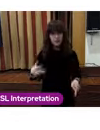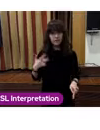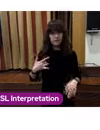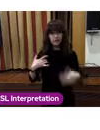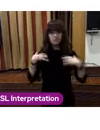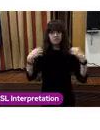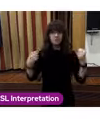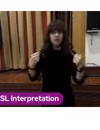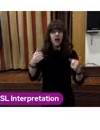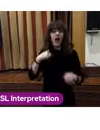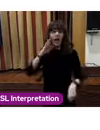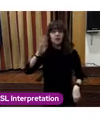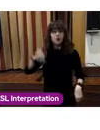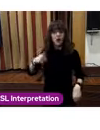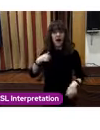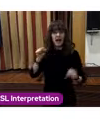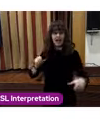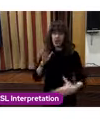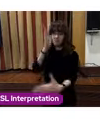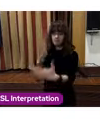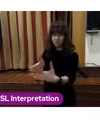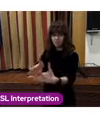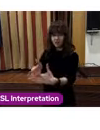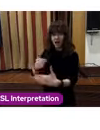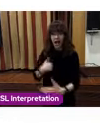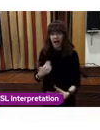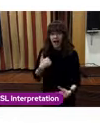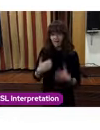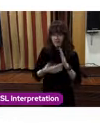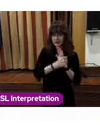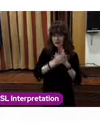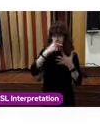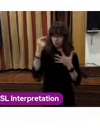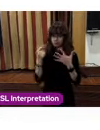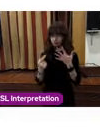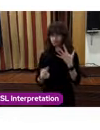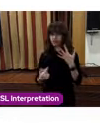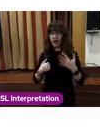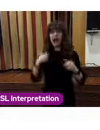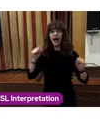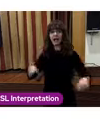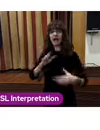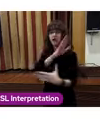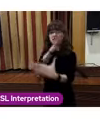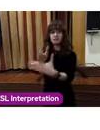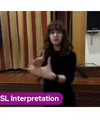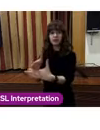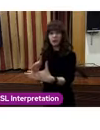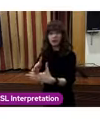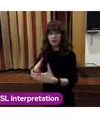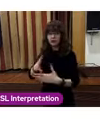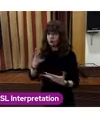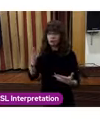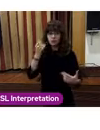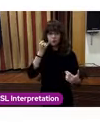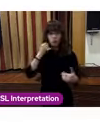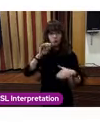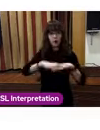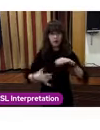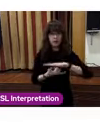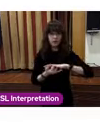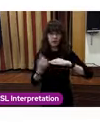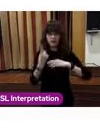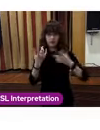in their anti-hate intervention skills, they feel more confident being that person that goes on the subway that looks like this. Or